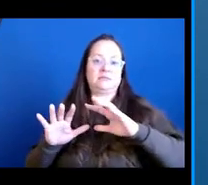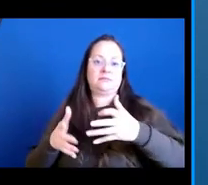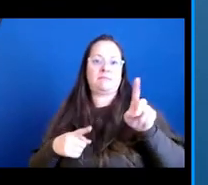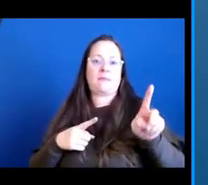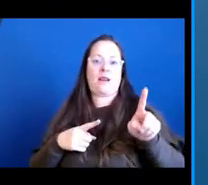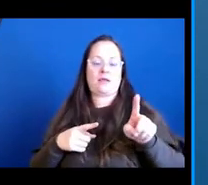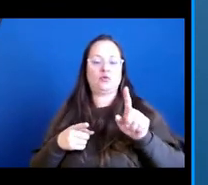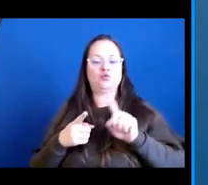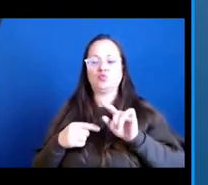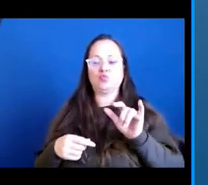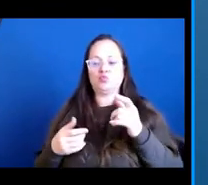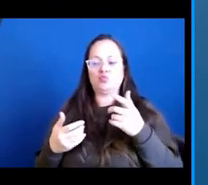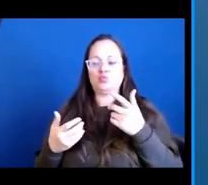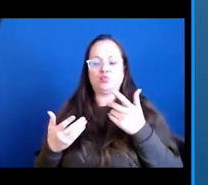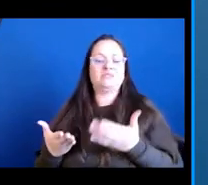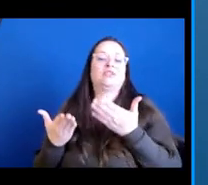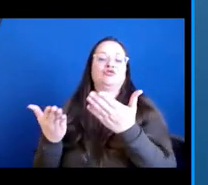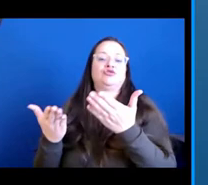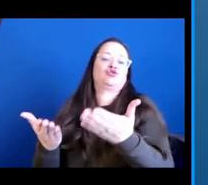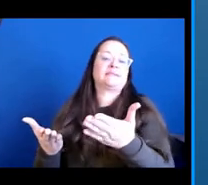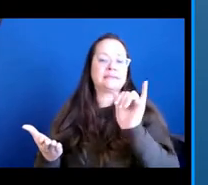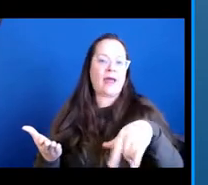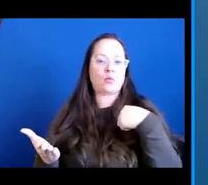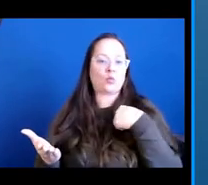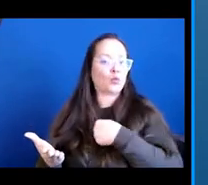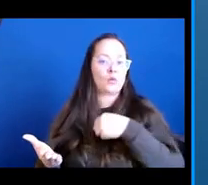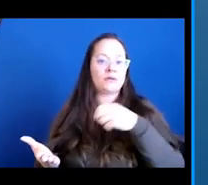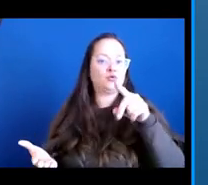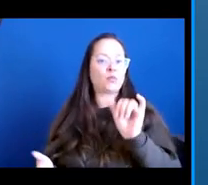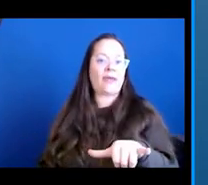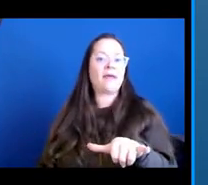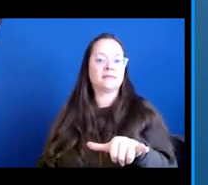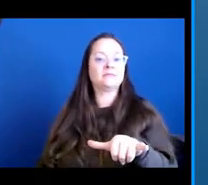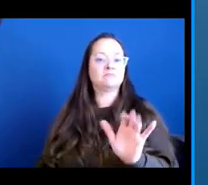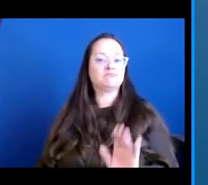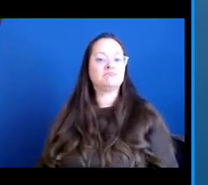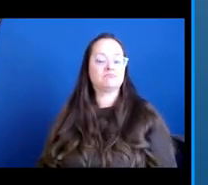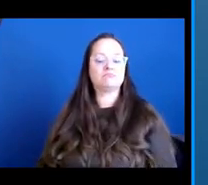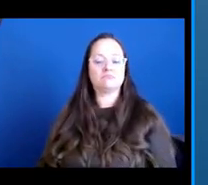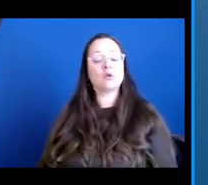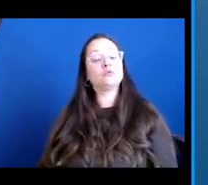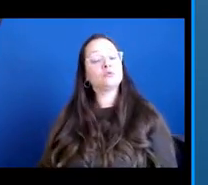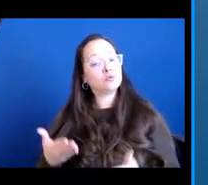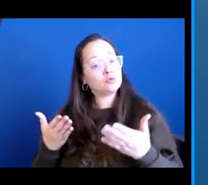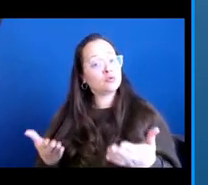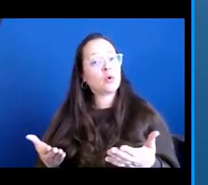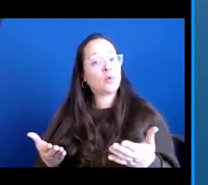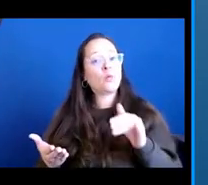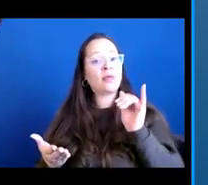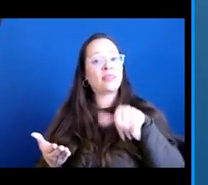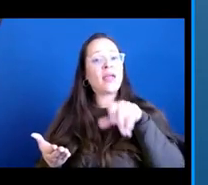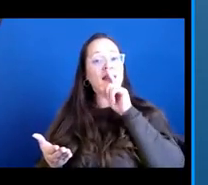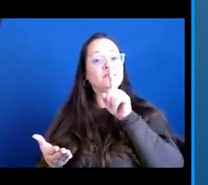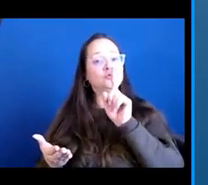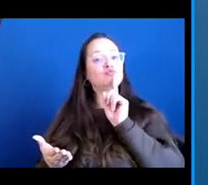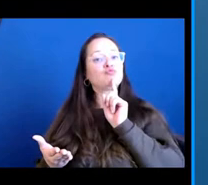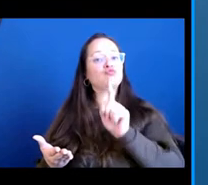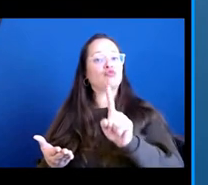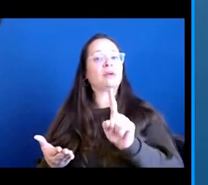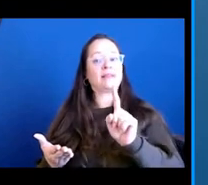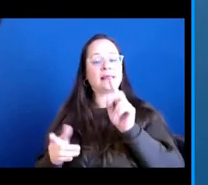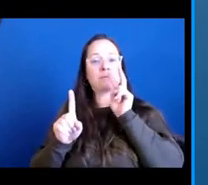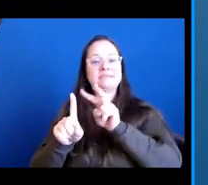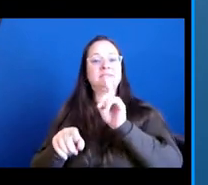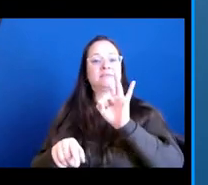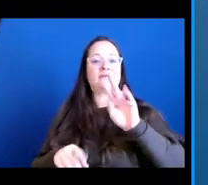that we do that so that is really the position of New Hampshire we will not